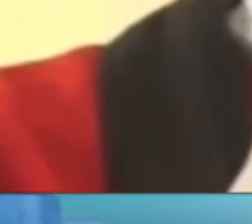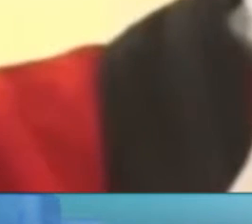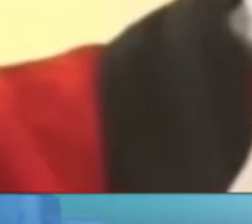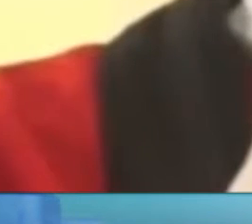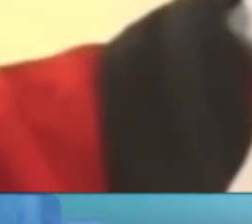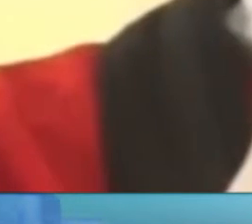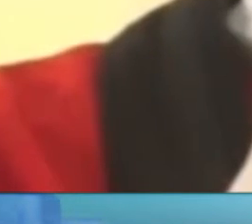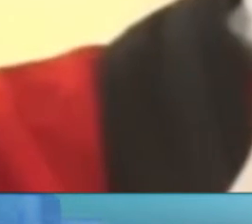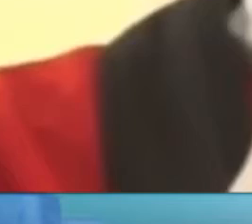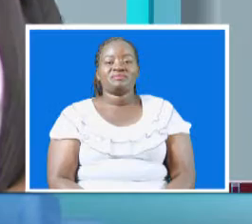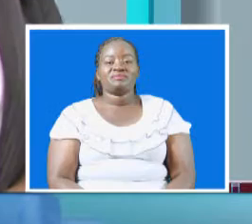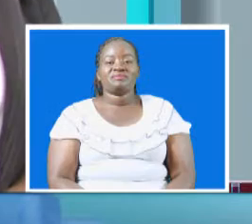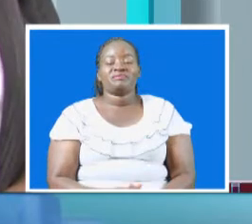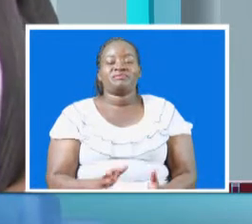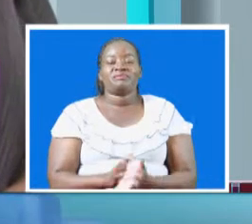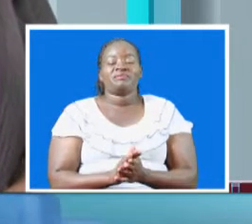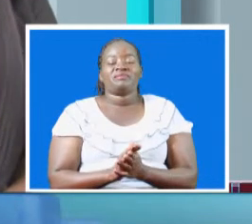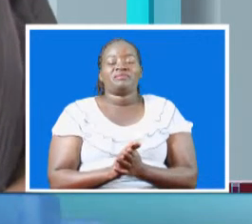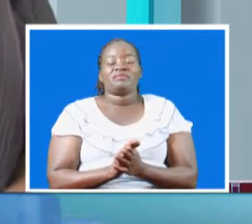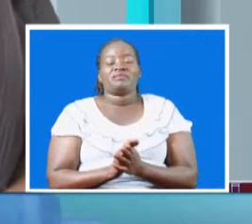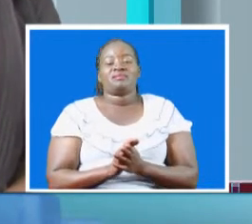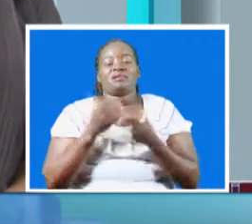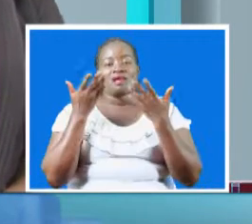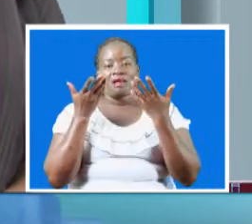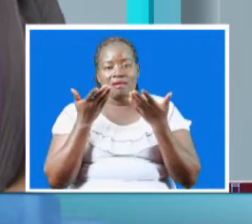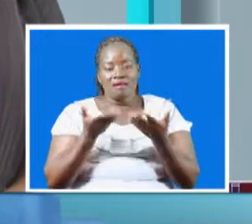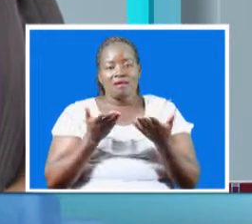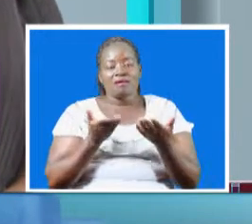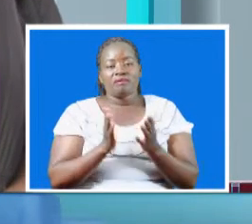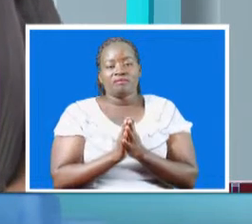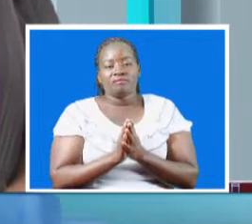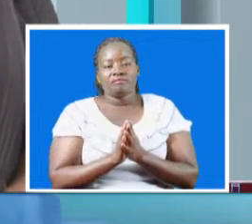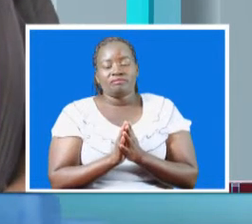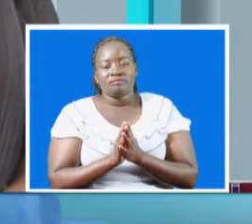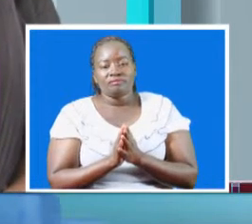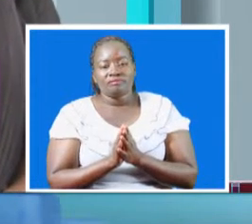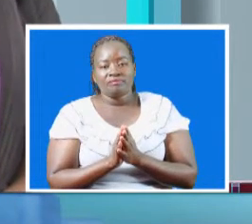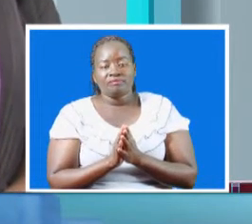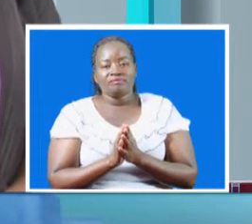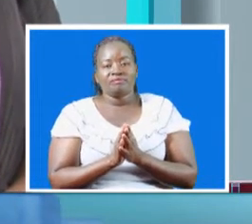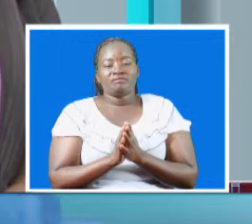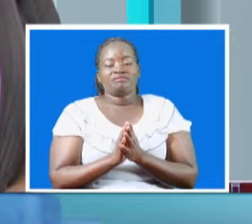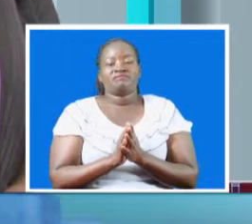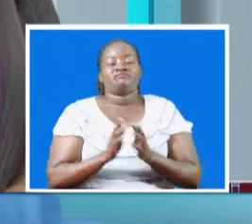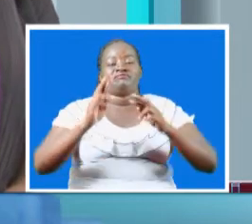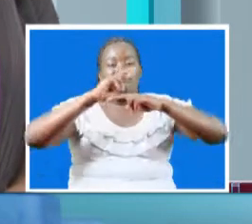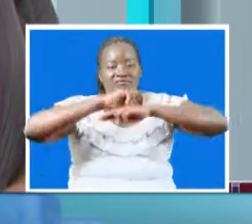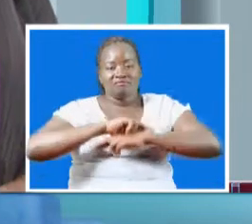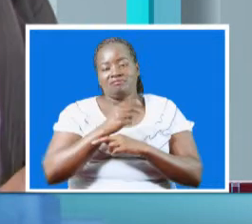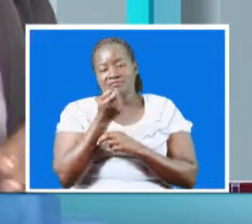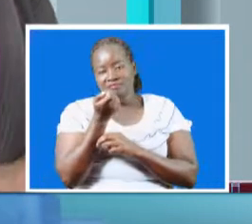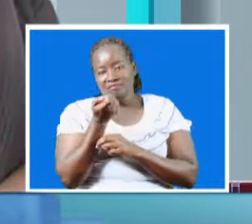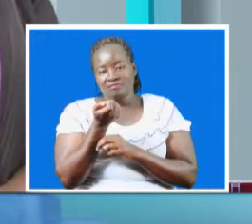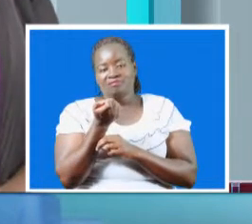nĩ Wanjiru wa Ngata. Na riboti ĩyo ya mwandĩki witũ wa mohoro Wanjiru wa Ngata. Nĩ wega tũhe kanya ga